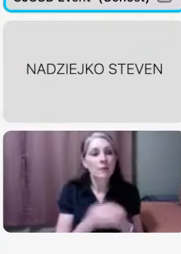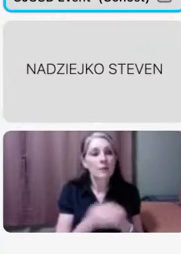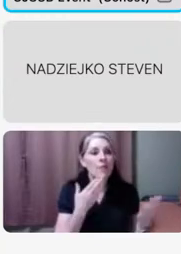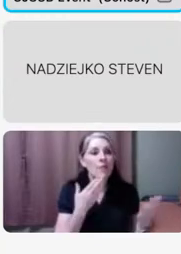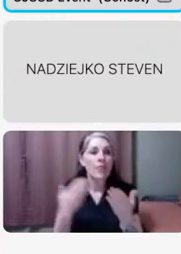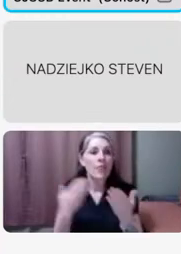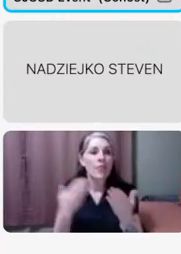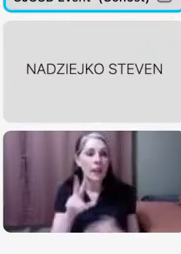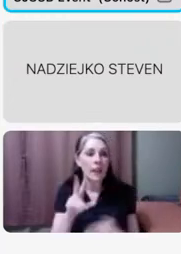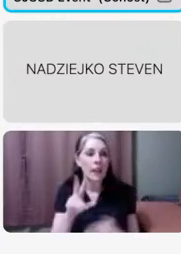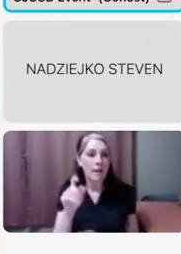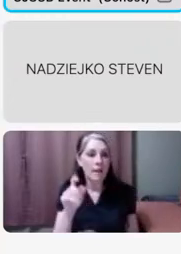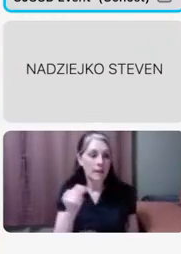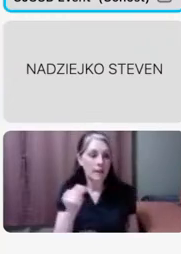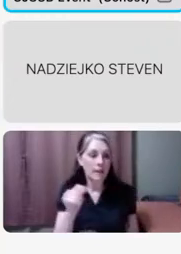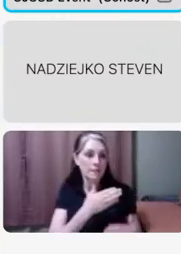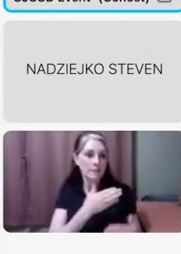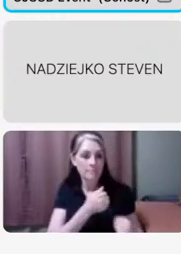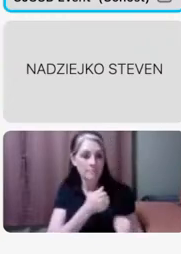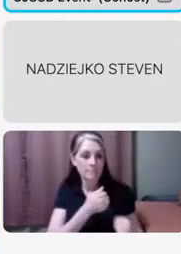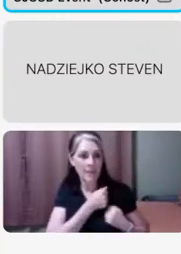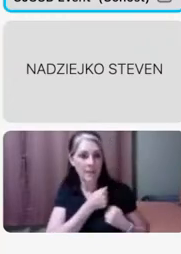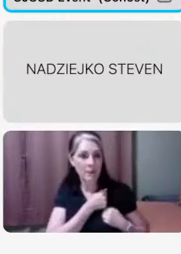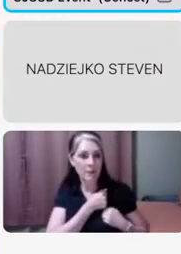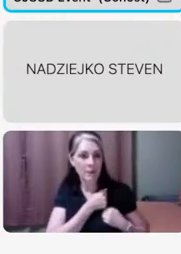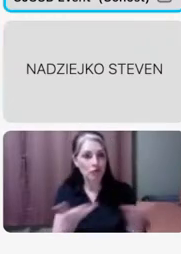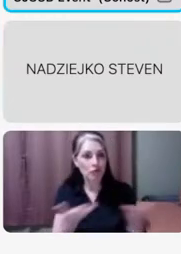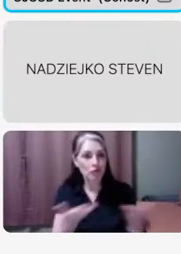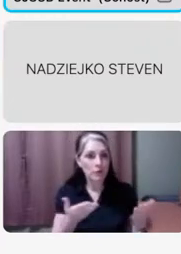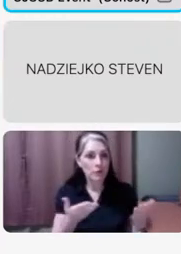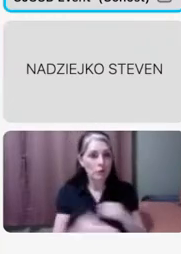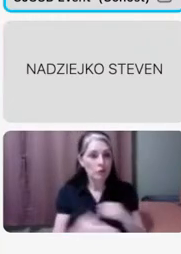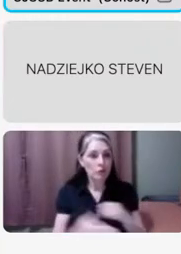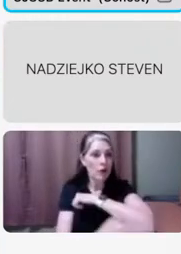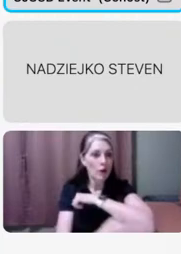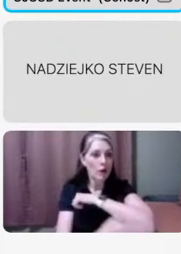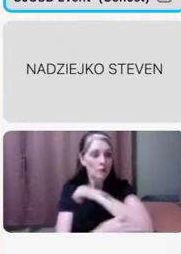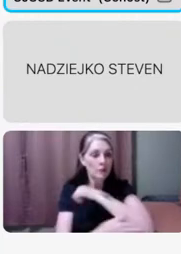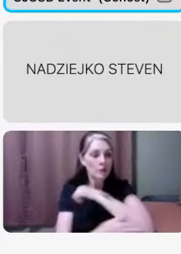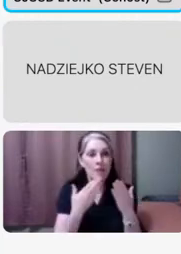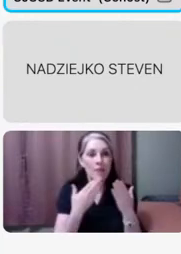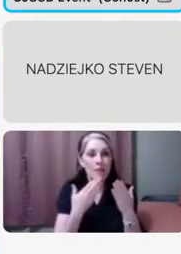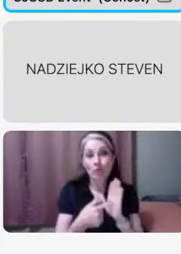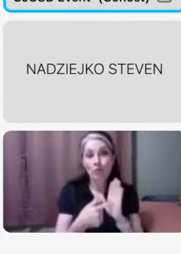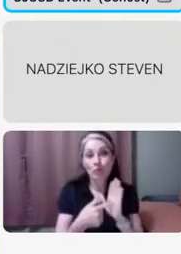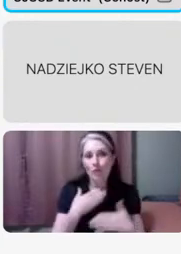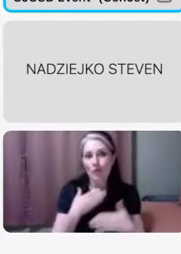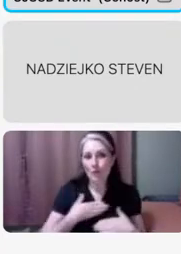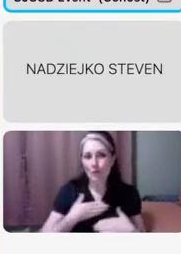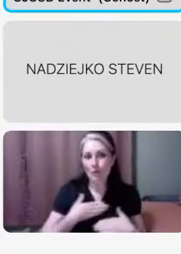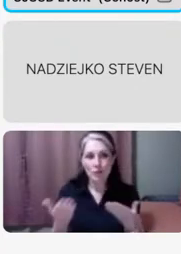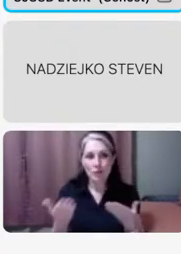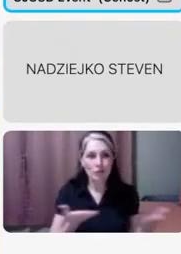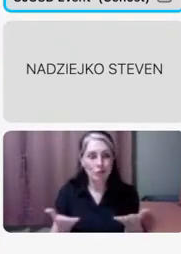country our football team also thanked and showed their appreciation to our service men and women